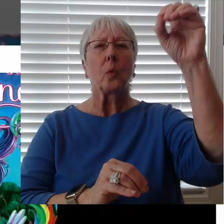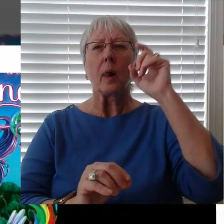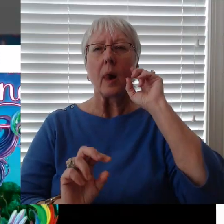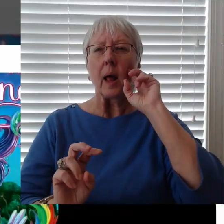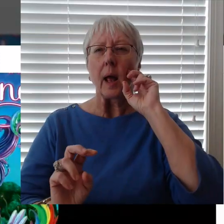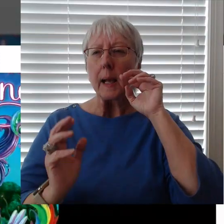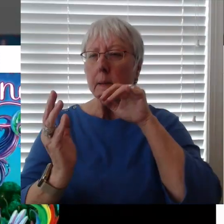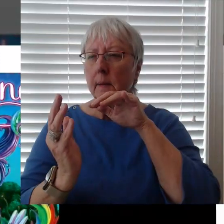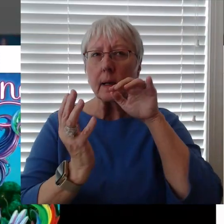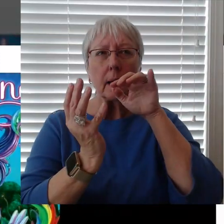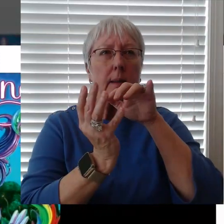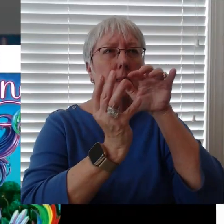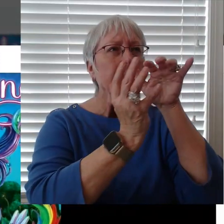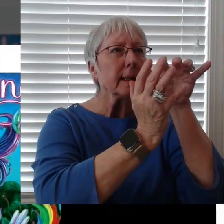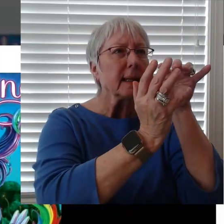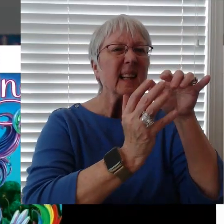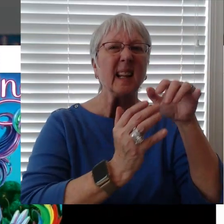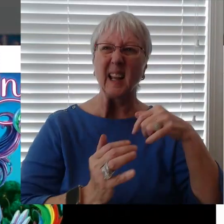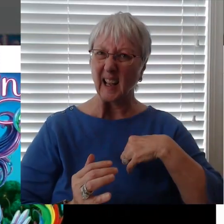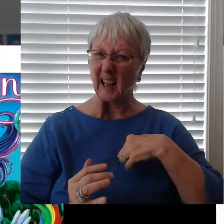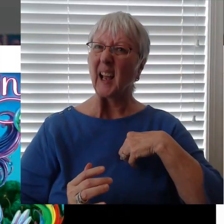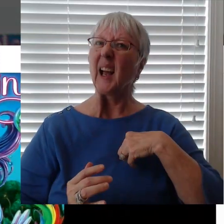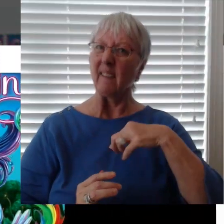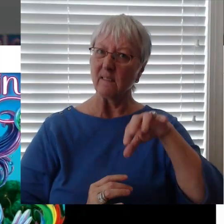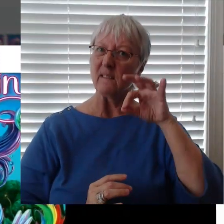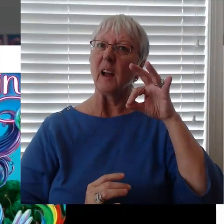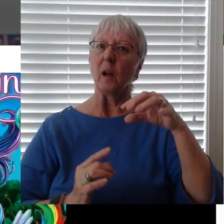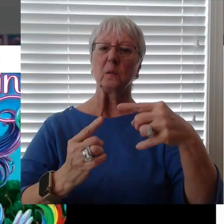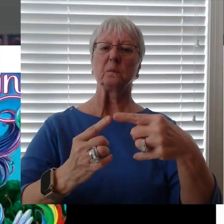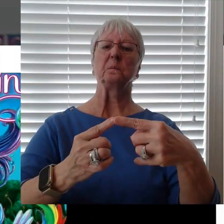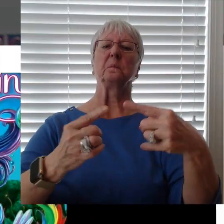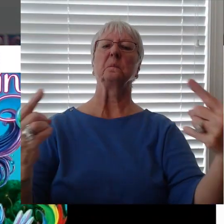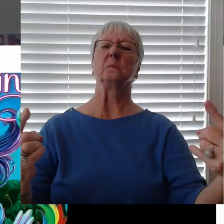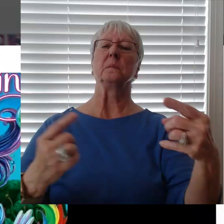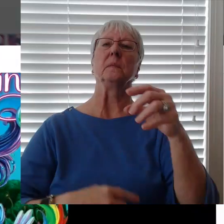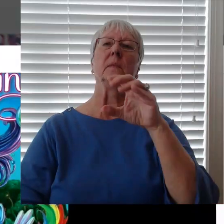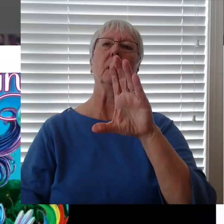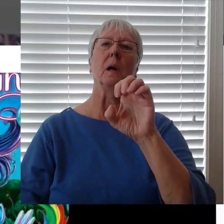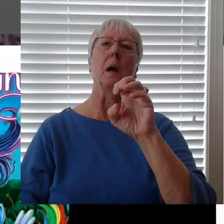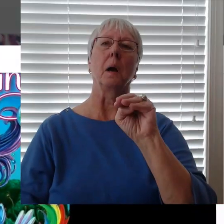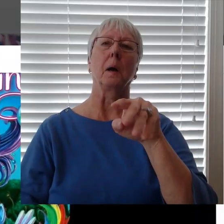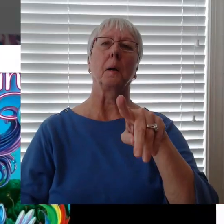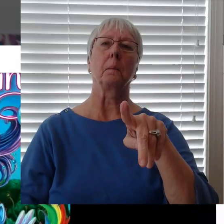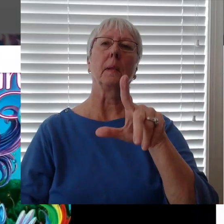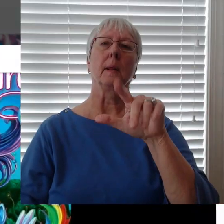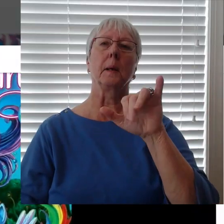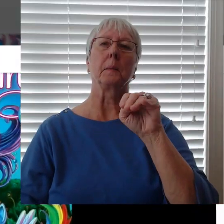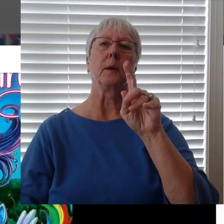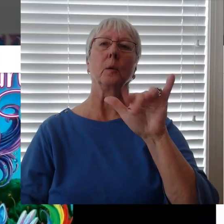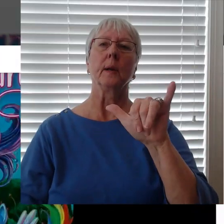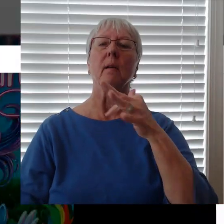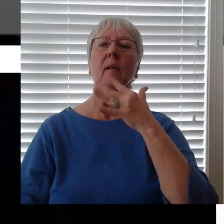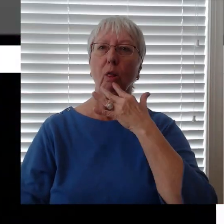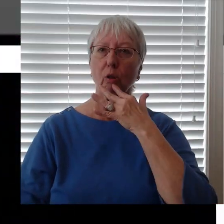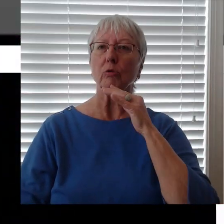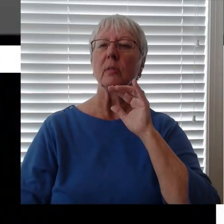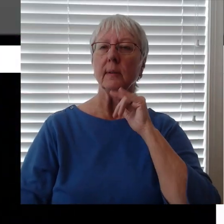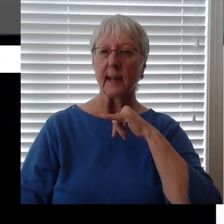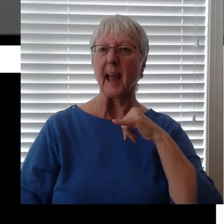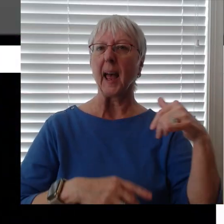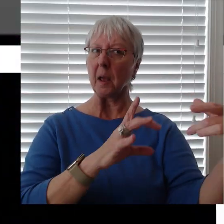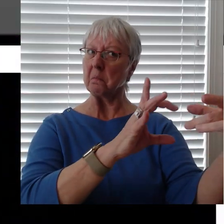colors in action that provided the palette that just fit the essence and atmosphere I was going for. When